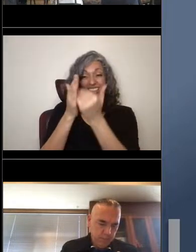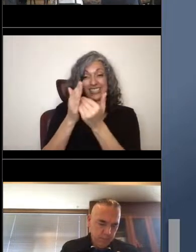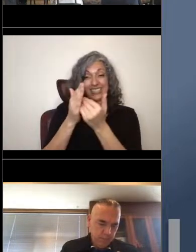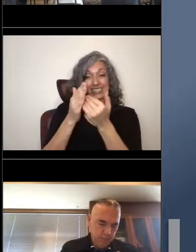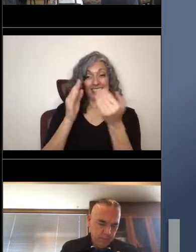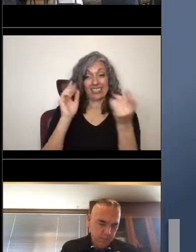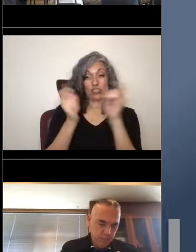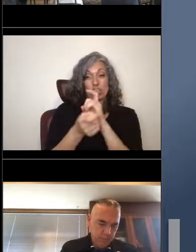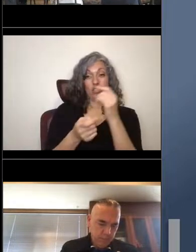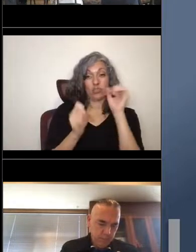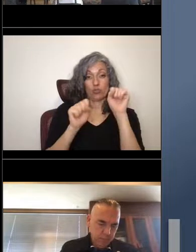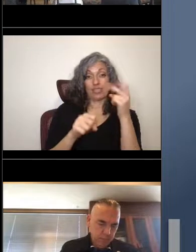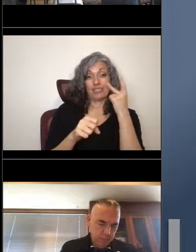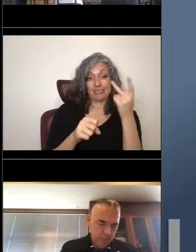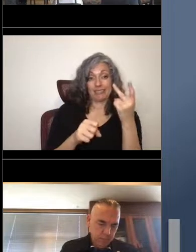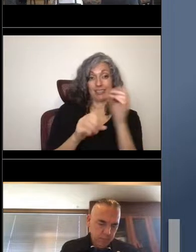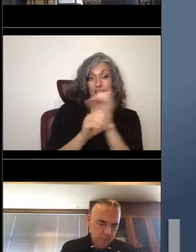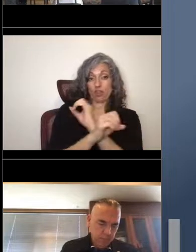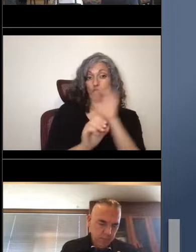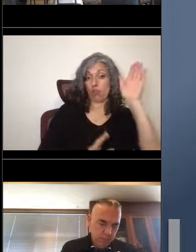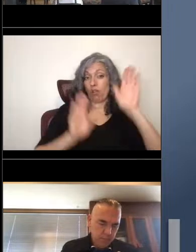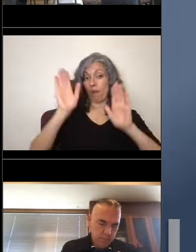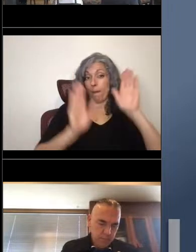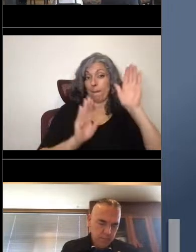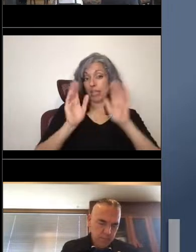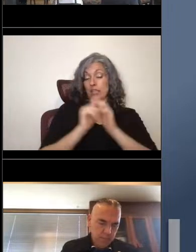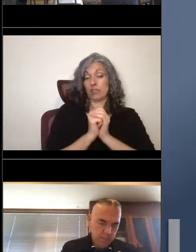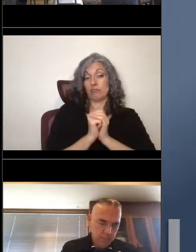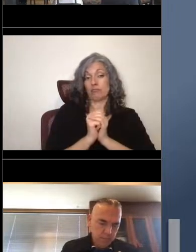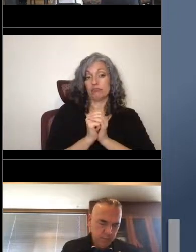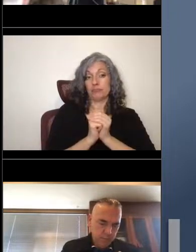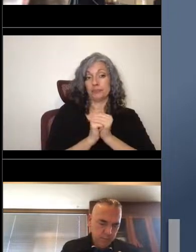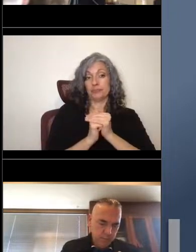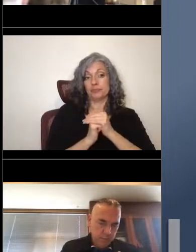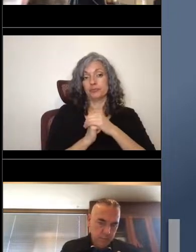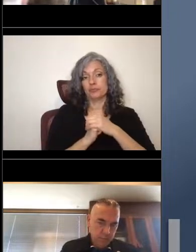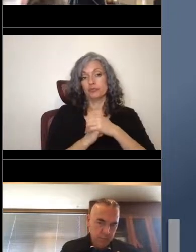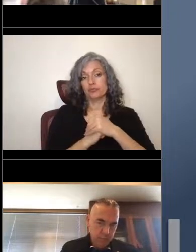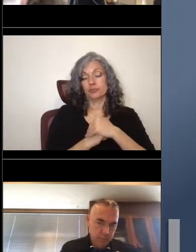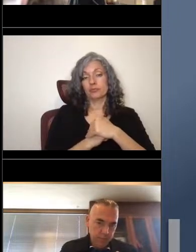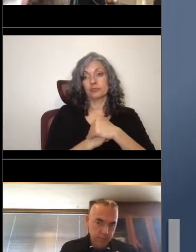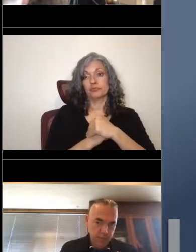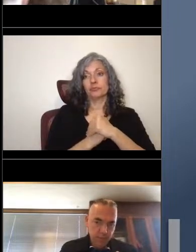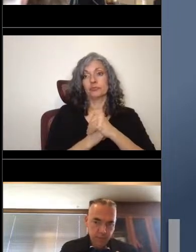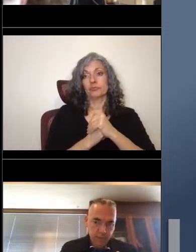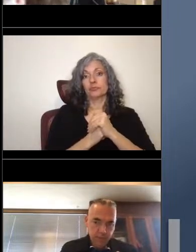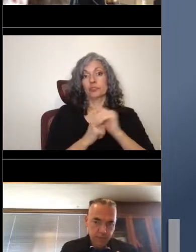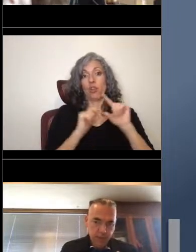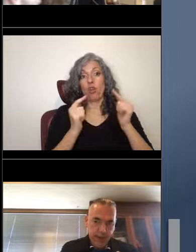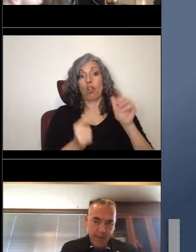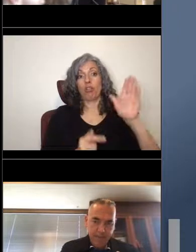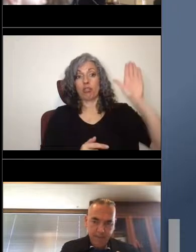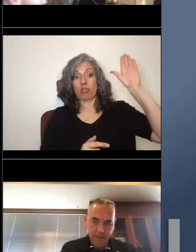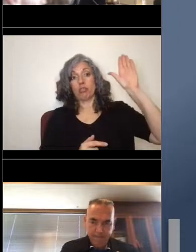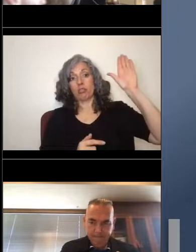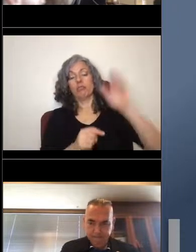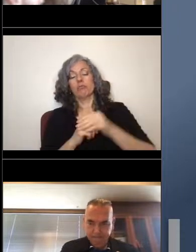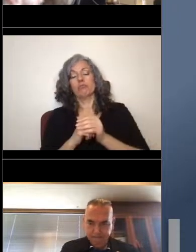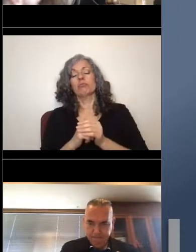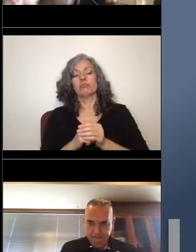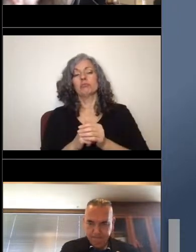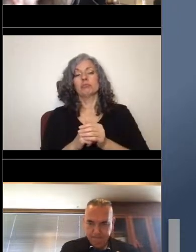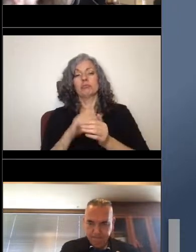We have no public comment, Commissioners. So moved. Lou? Falcone? All those in favor? Okay. Aye.